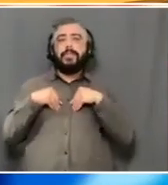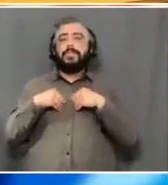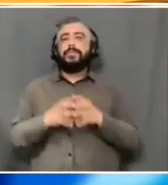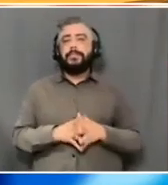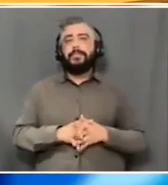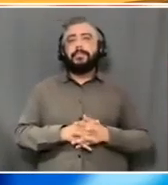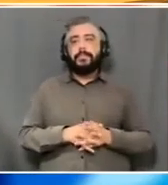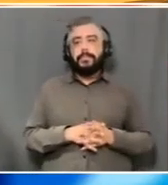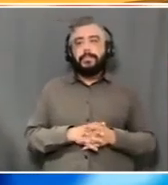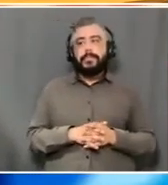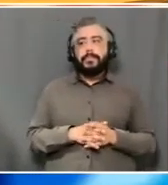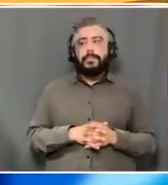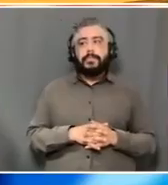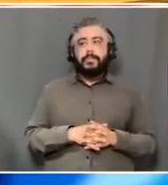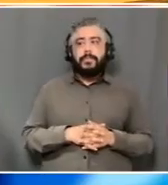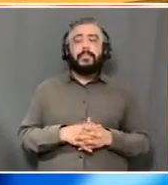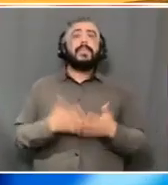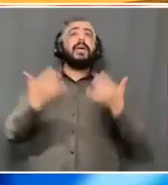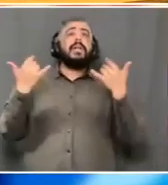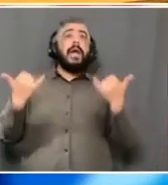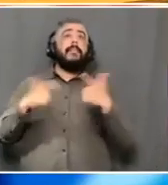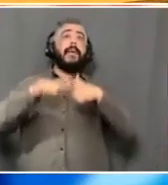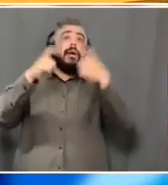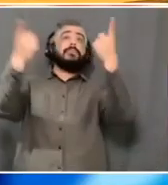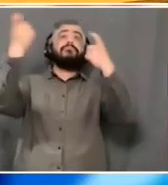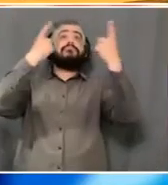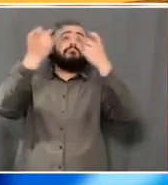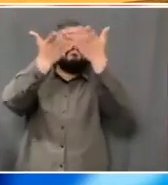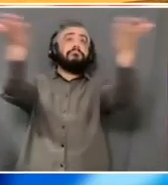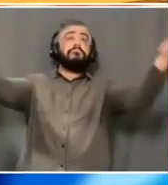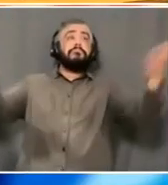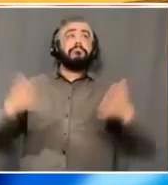And I can now pause for any questions you might have.